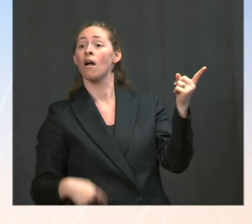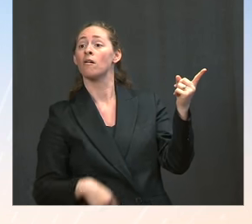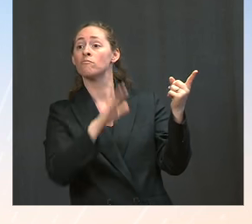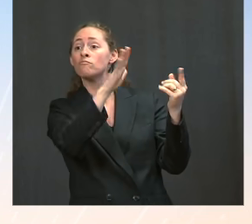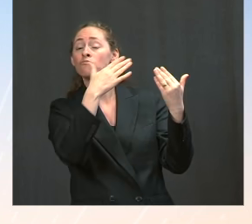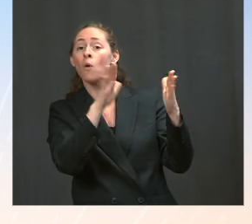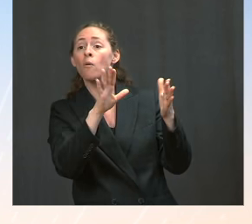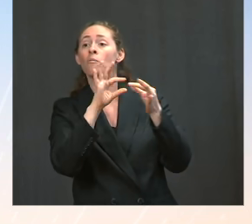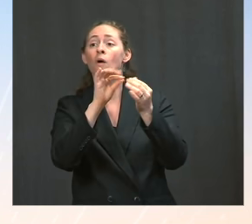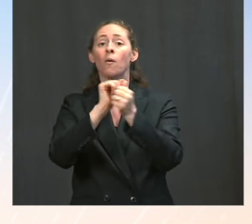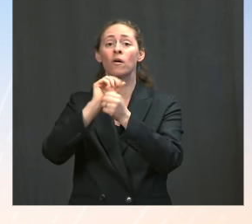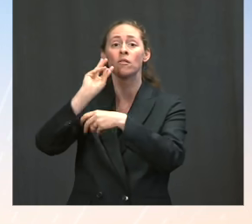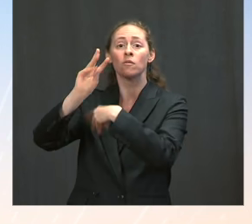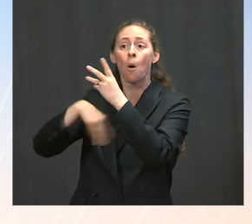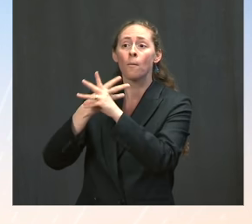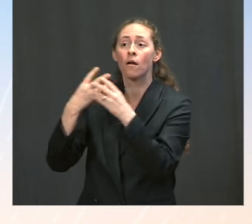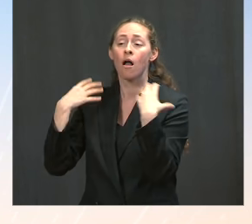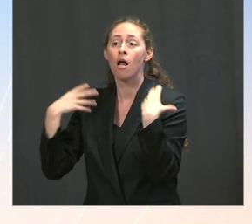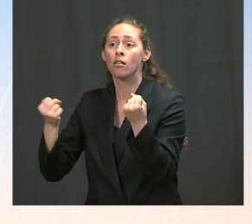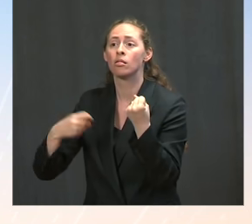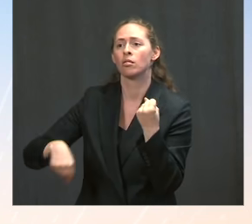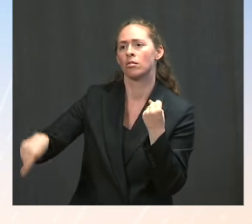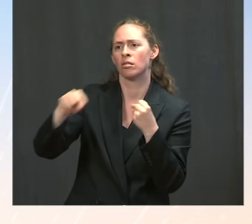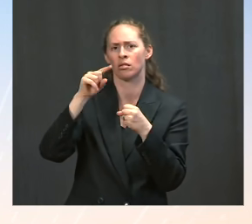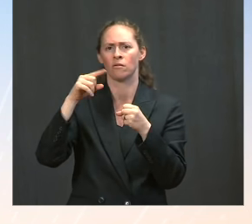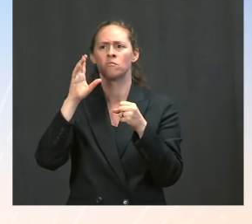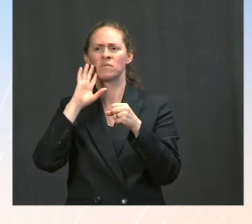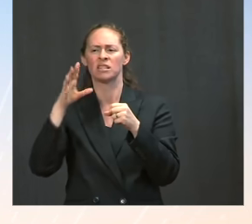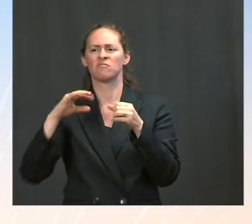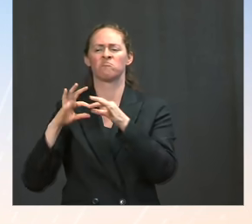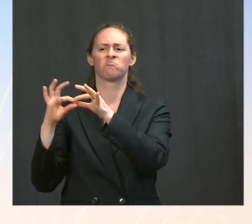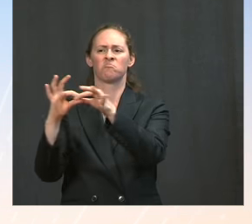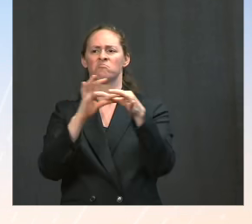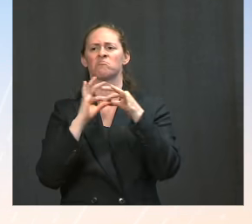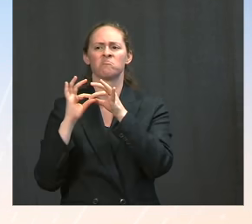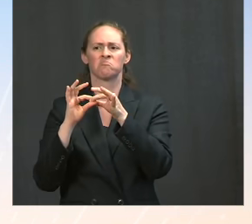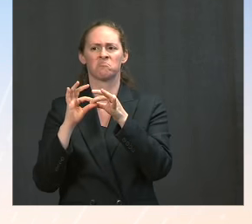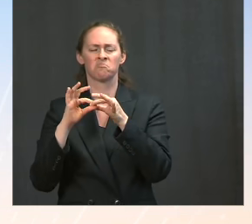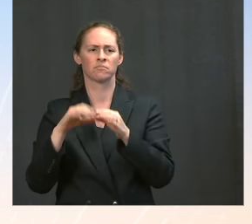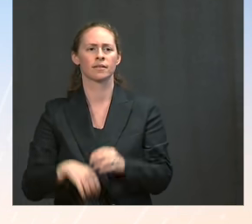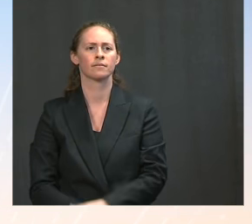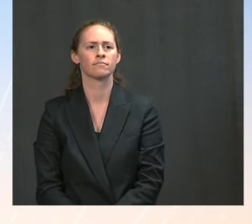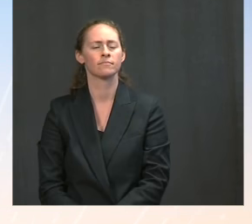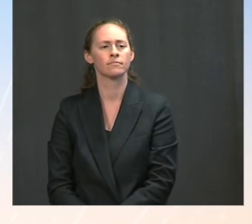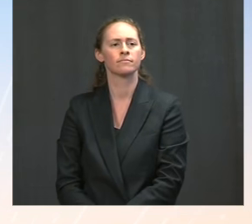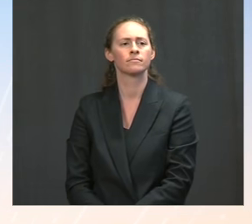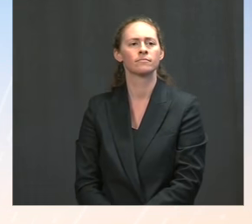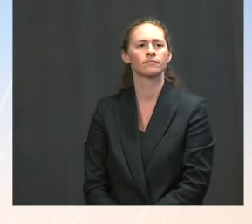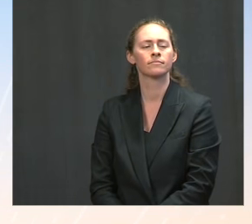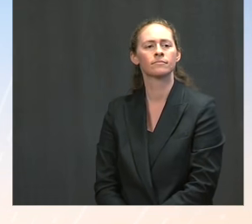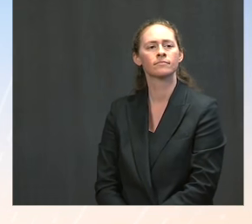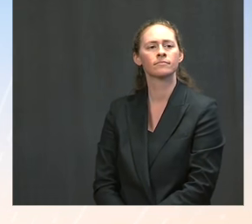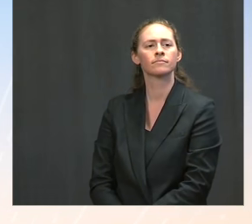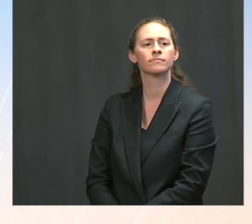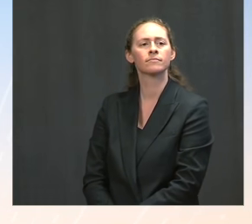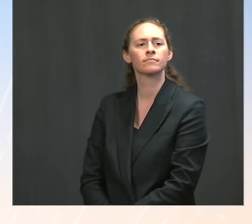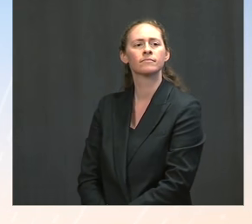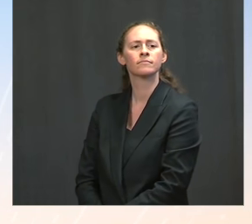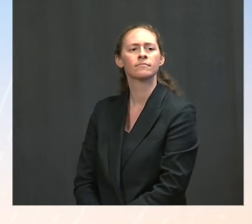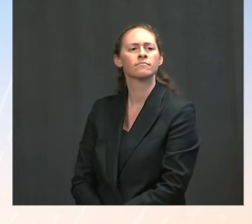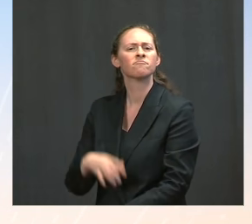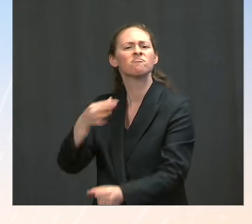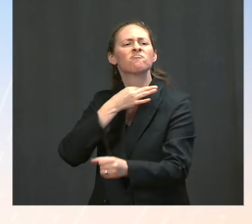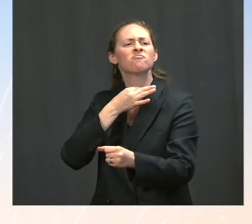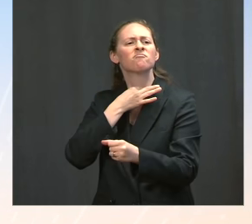coordinated fashion with our international partners. Just one last on China. Yeah. They have also started a new crackdown in Hong Kong, this time on